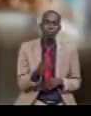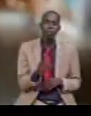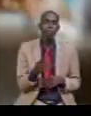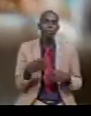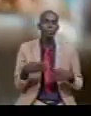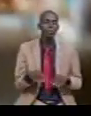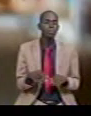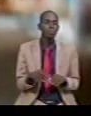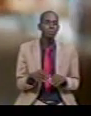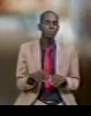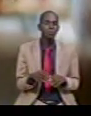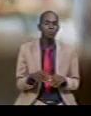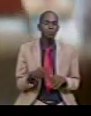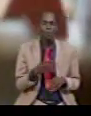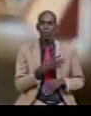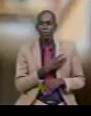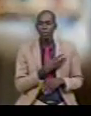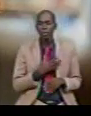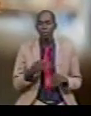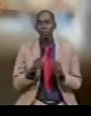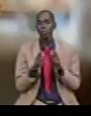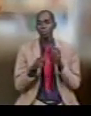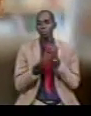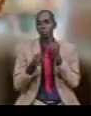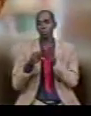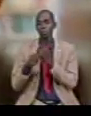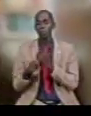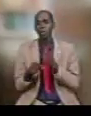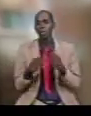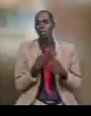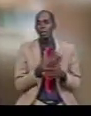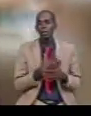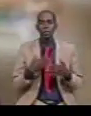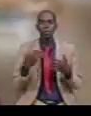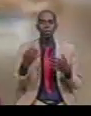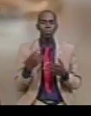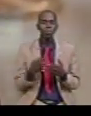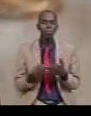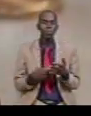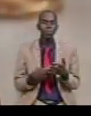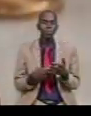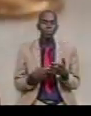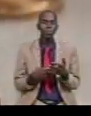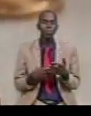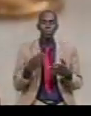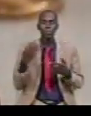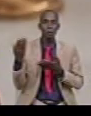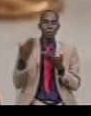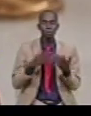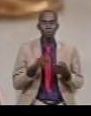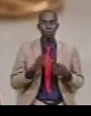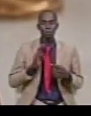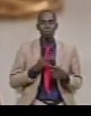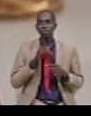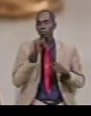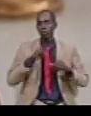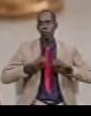the most authoritative publication ever. And that's not for nothing. It's undeniable truth,